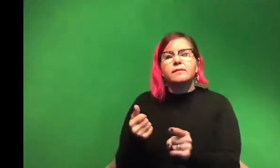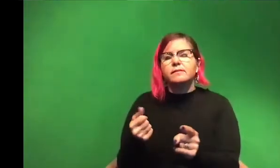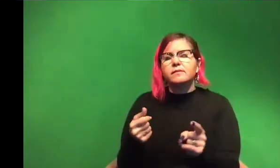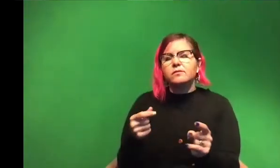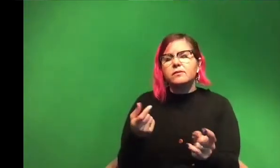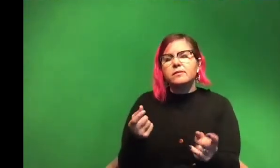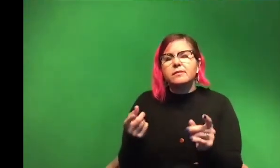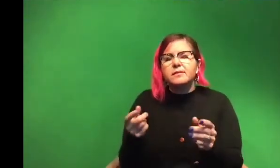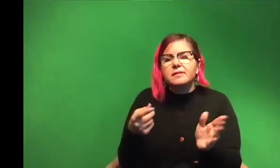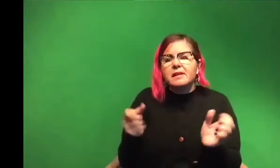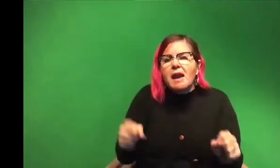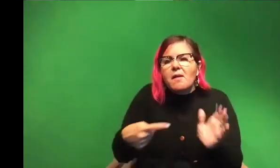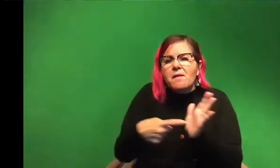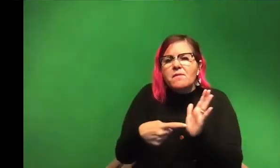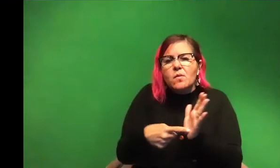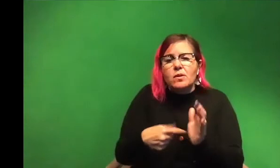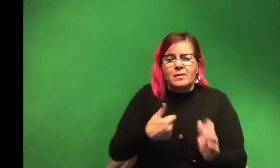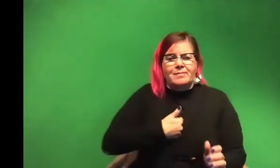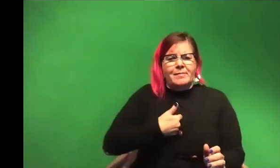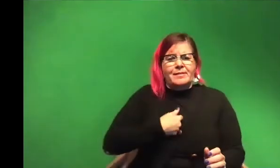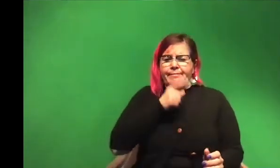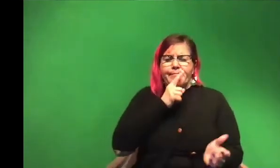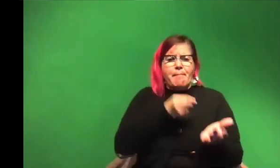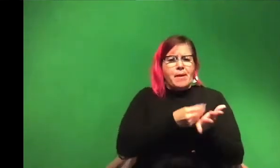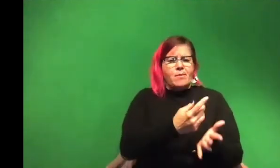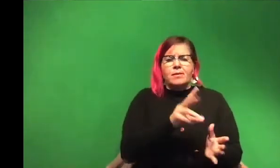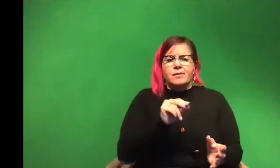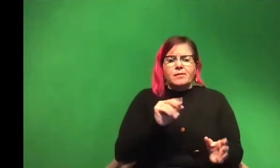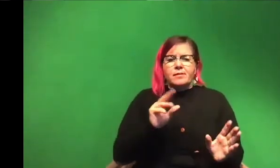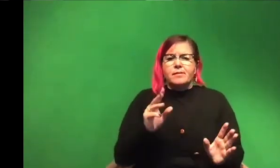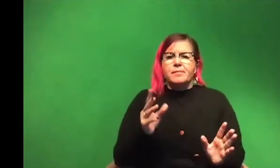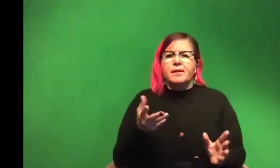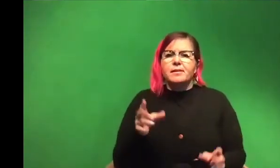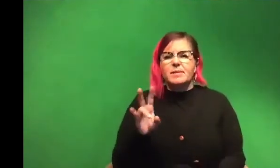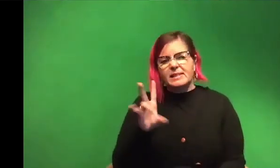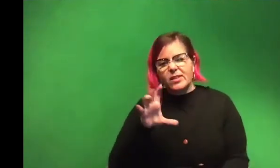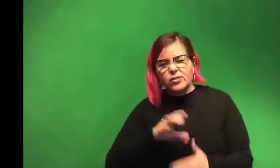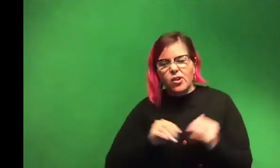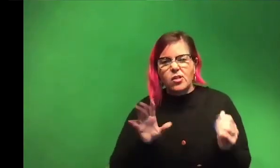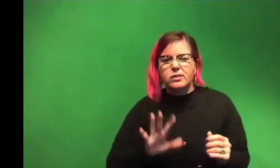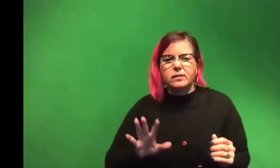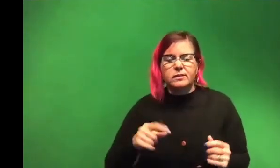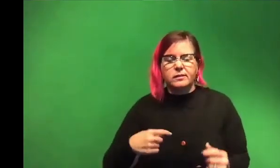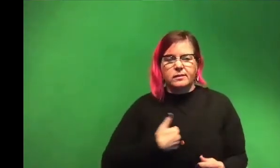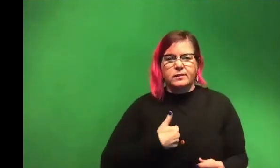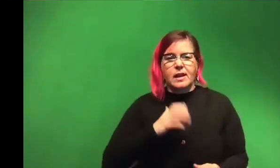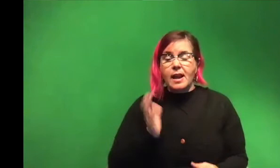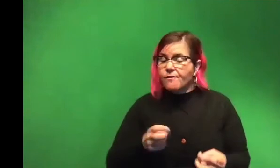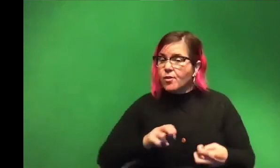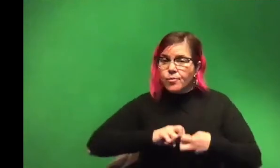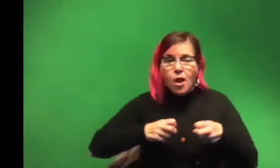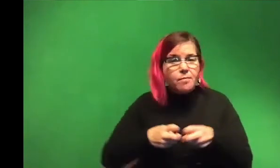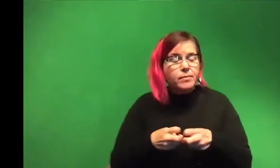by relatively affordable, I don't mean that I'm going to go rush out and buy one, but it's roughly $700. I have never had a problem with it